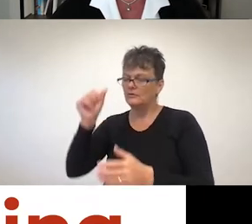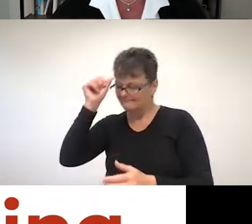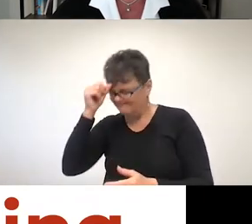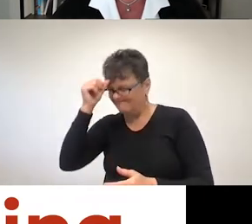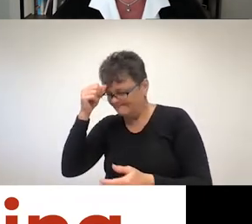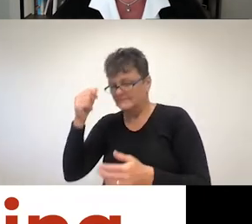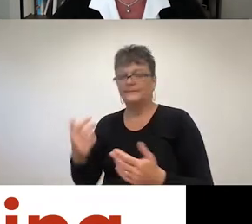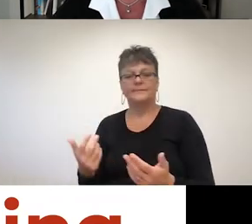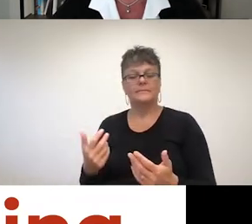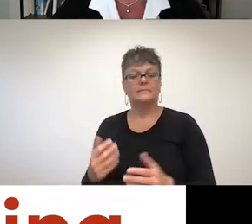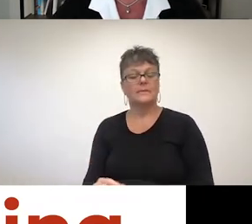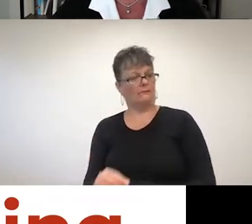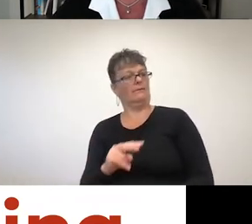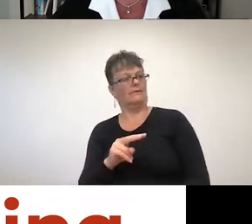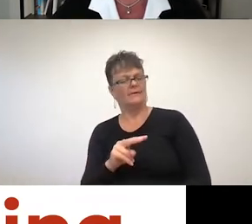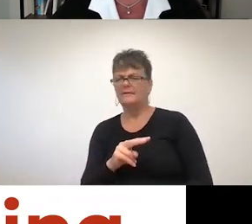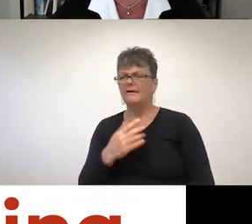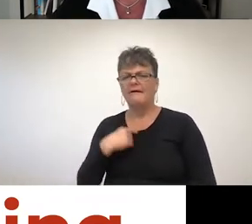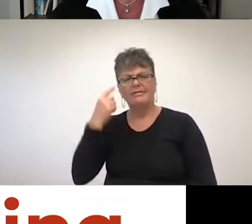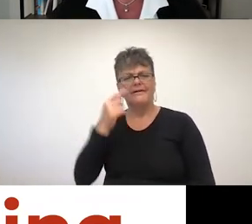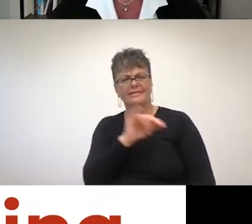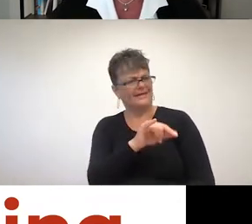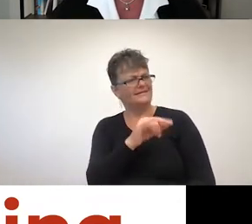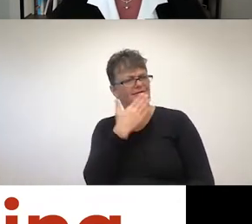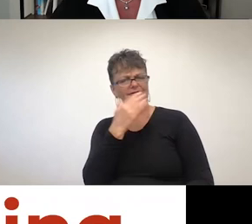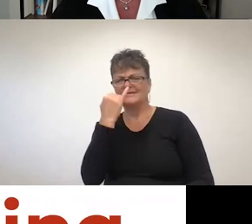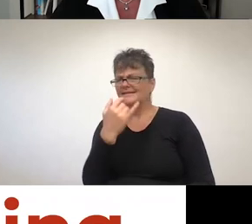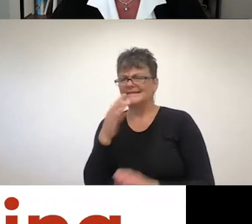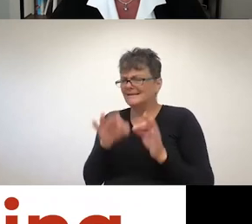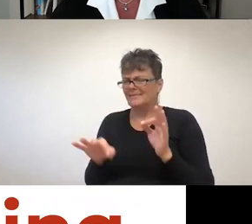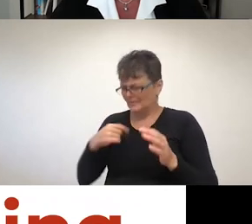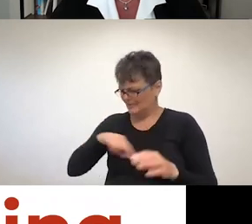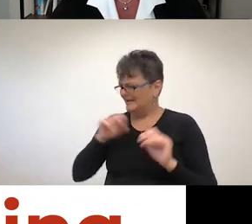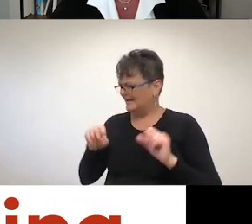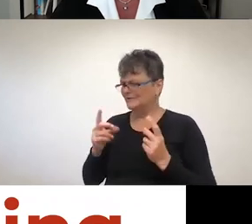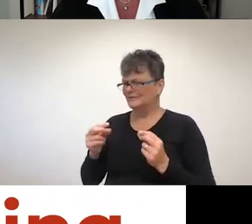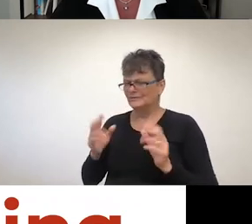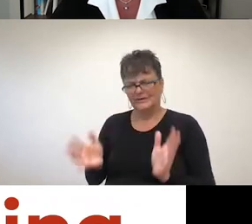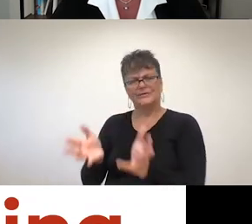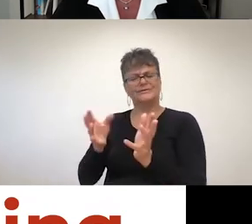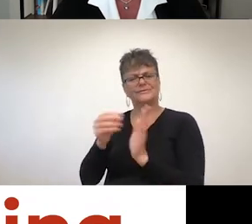of a simple thing that we can do to help our students know. Now, again, that was,